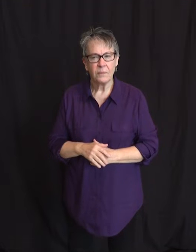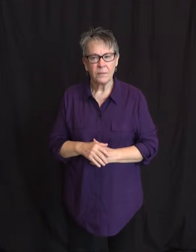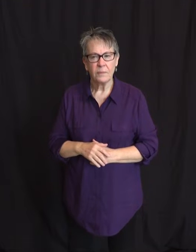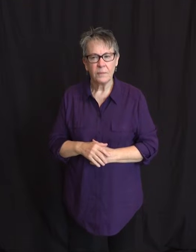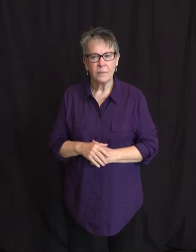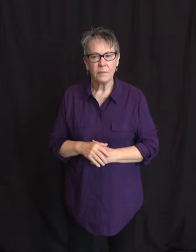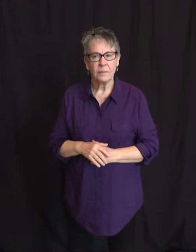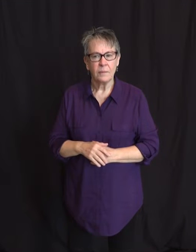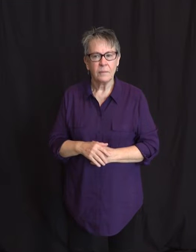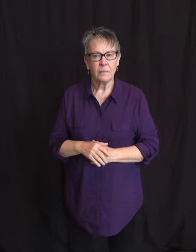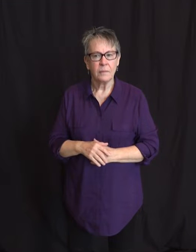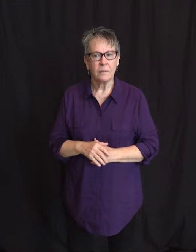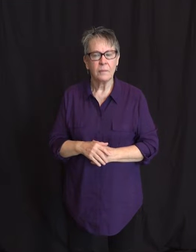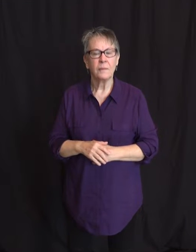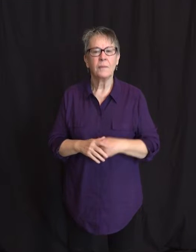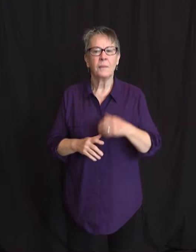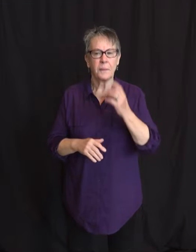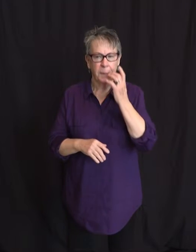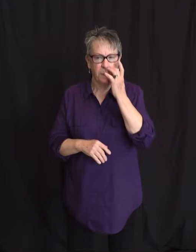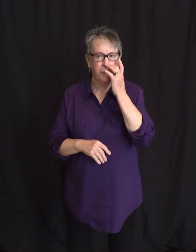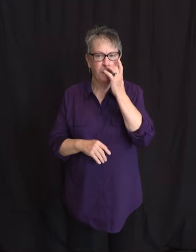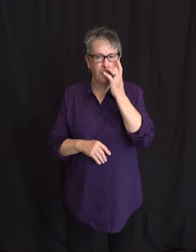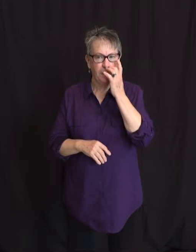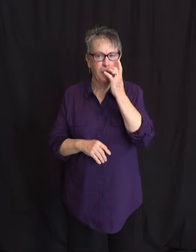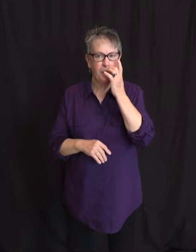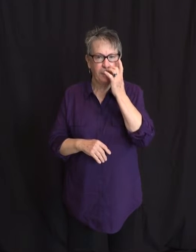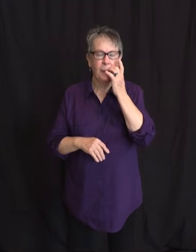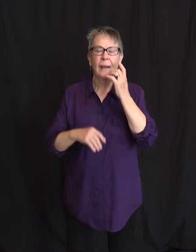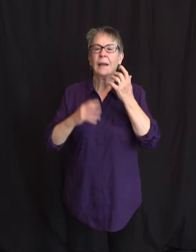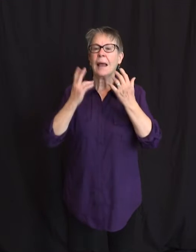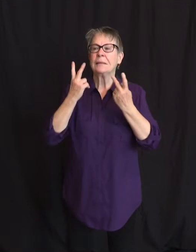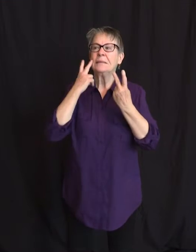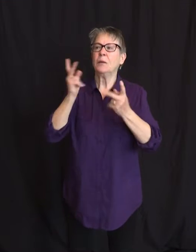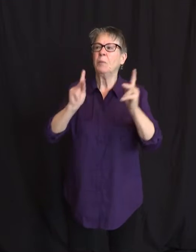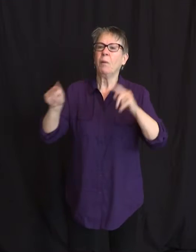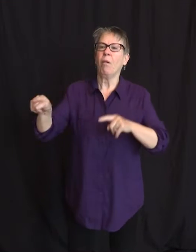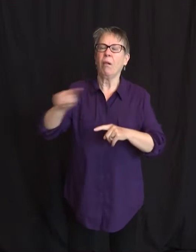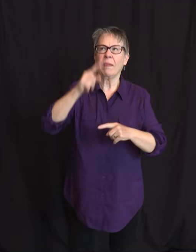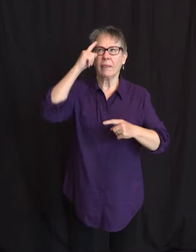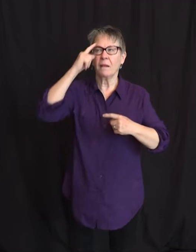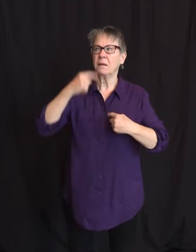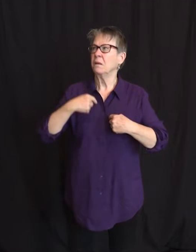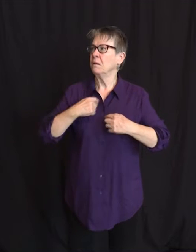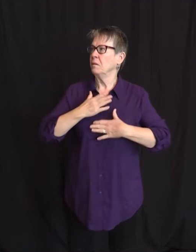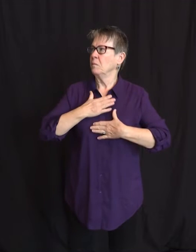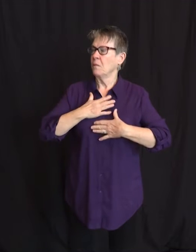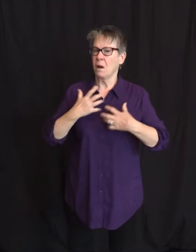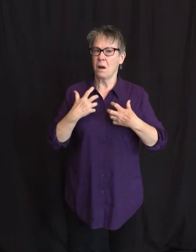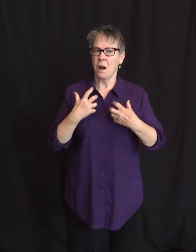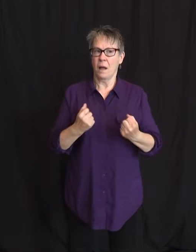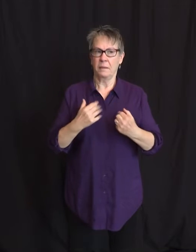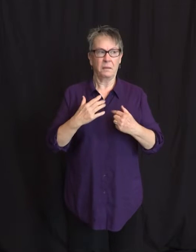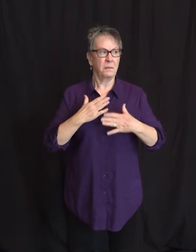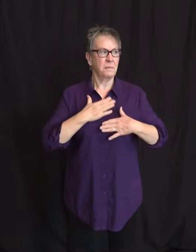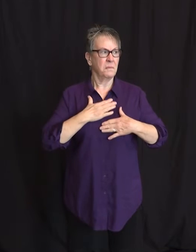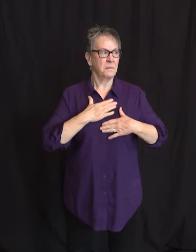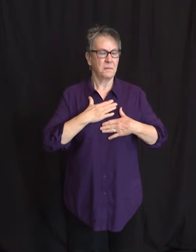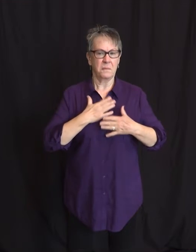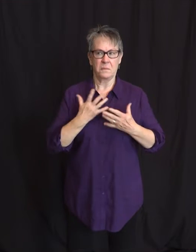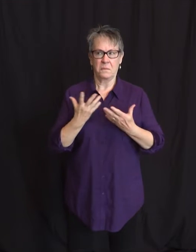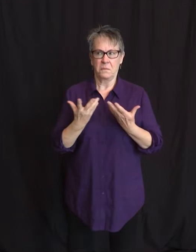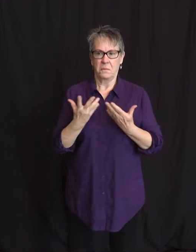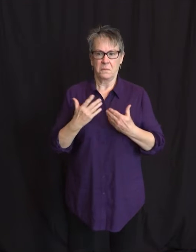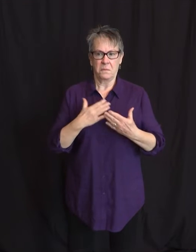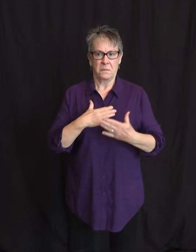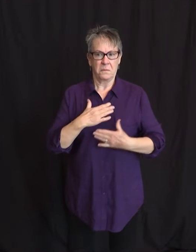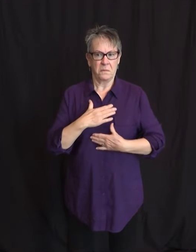and focus on health. You know, for those of you that have elder grandmothers, or you